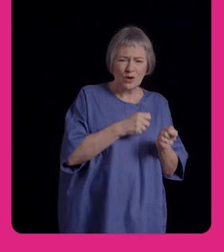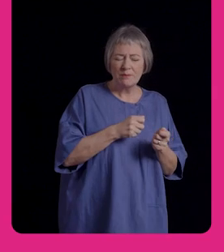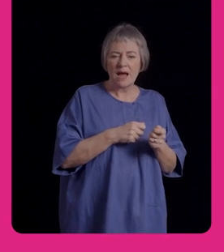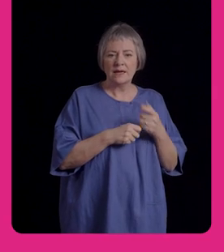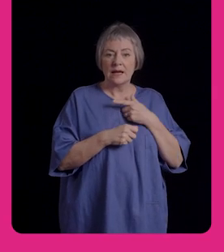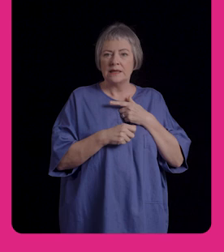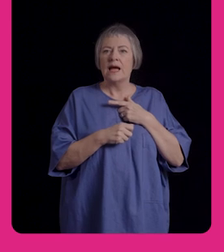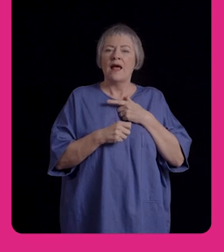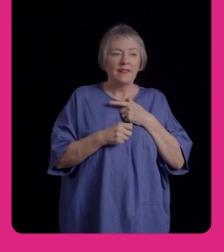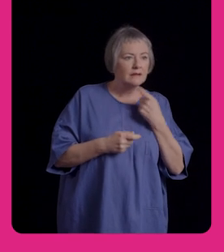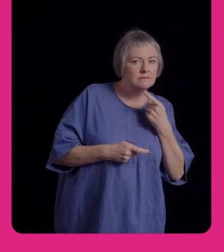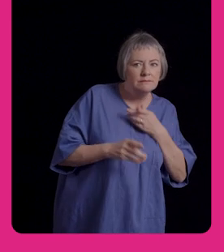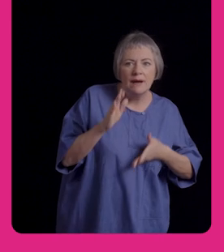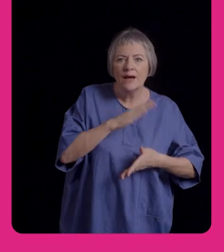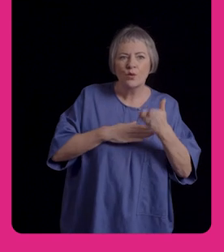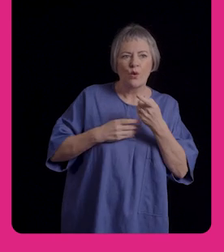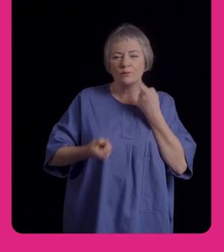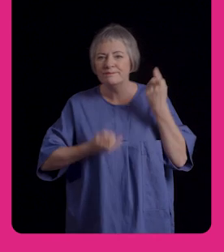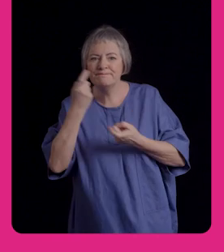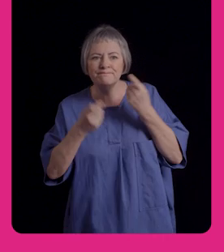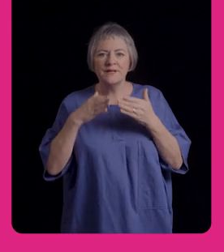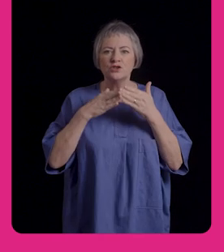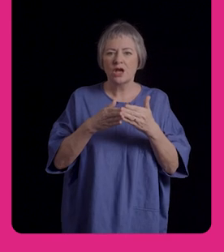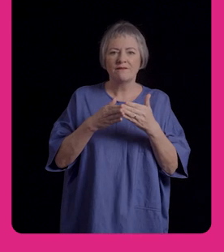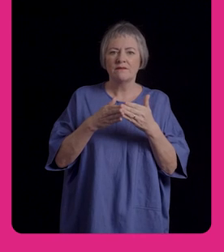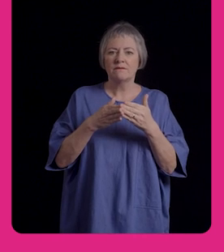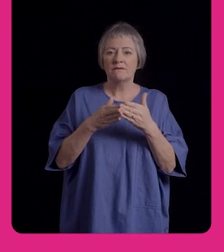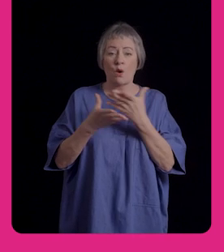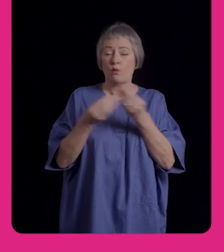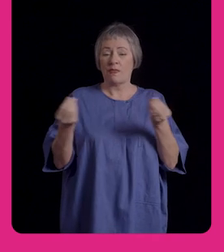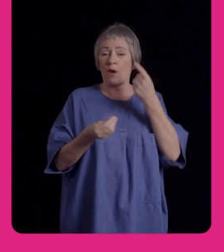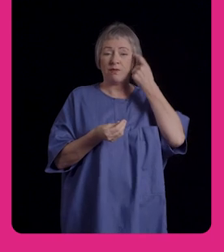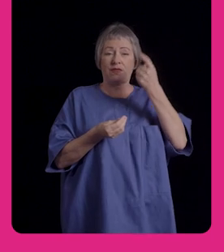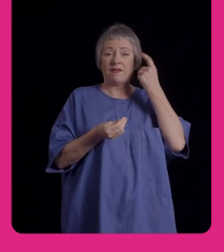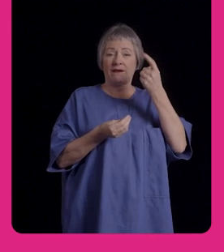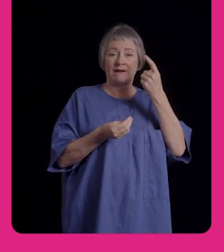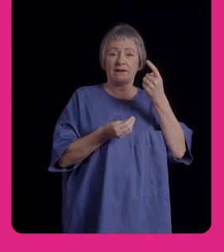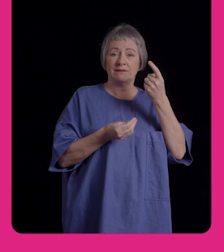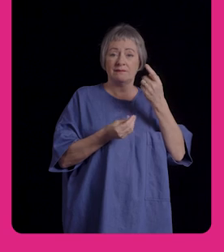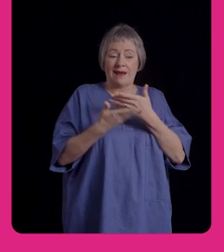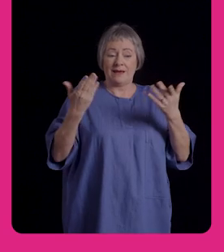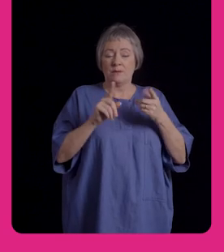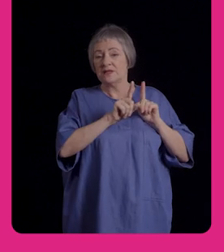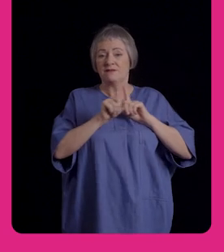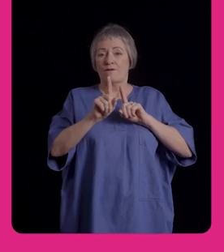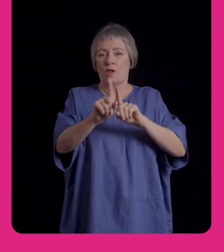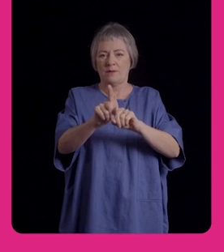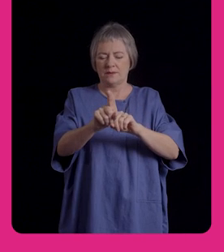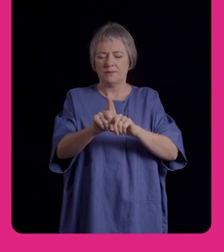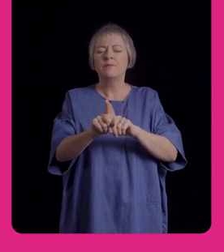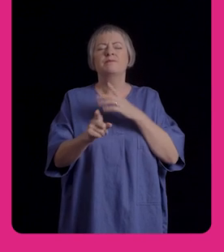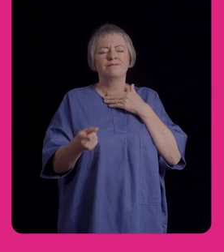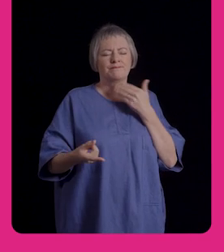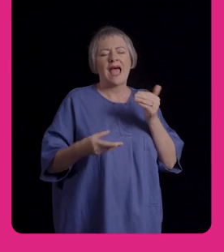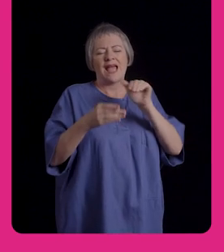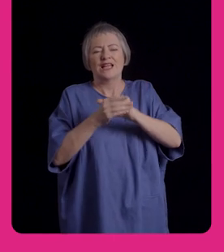And then I immediately go start searching the ship without even thinking anyone's following me, because I presume they will be helping, obviously, because they're all good people. I